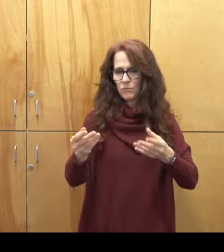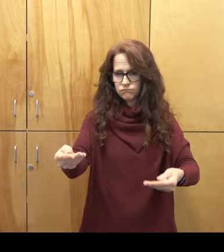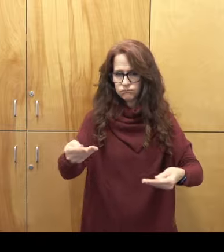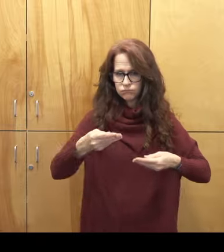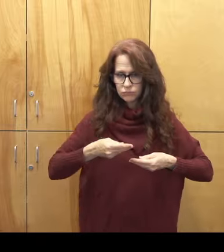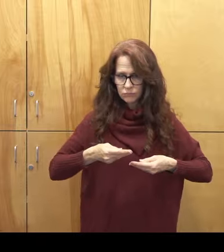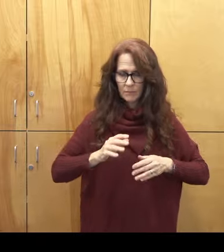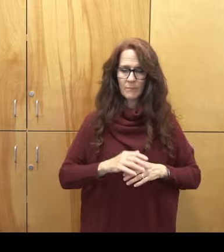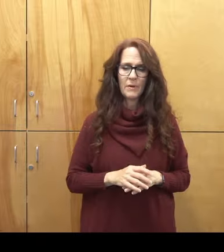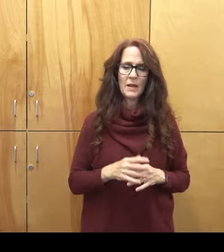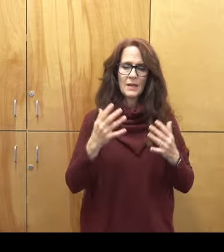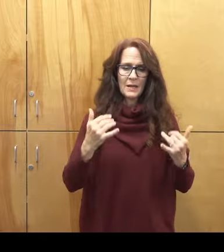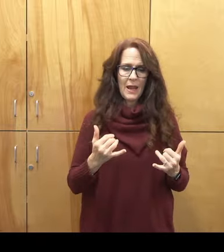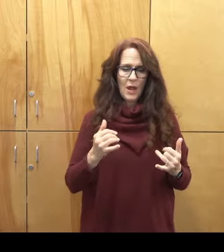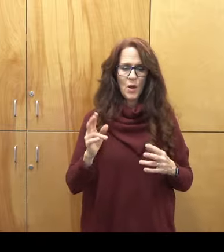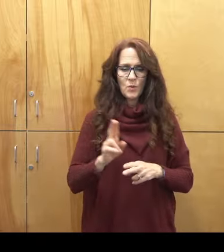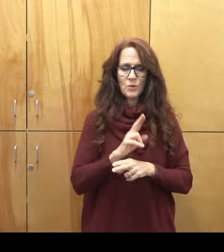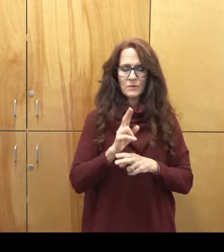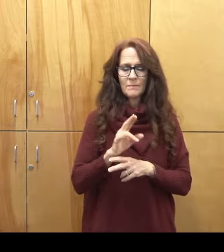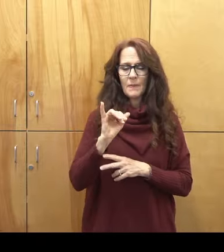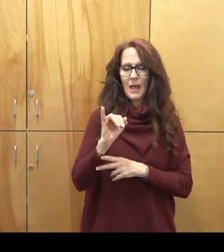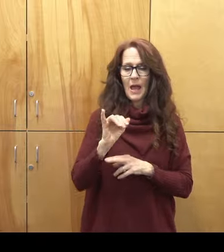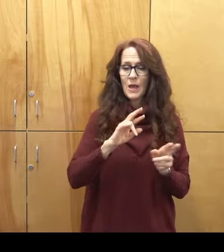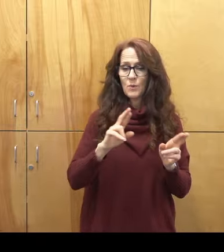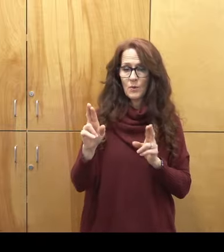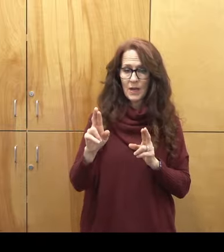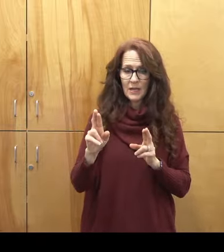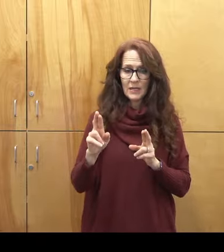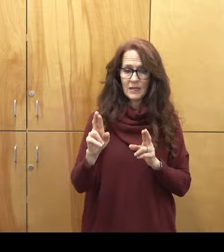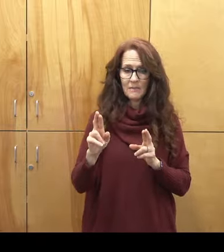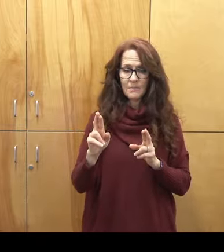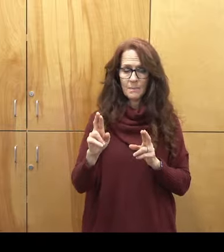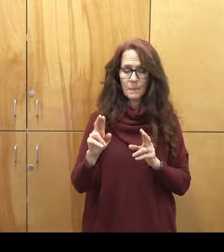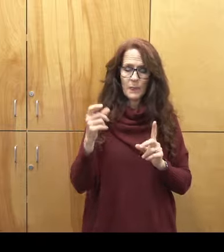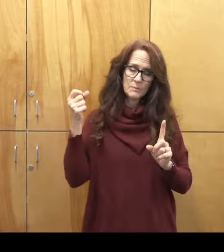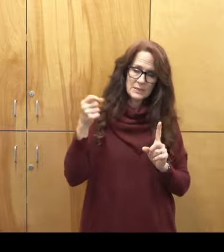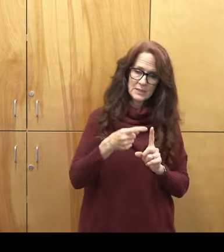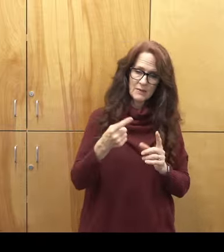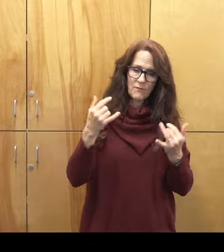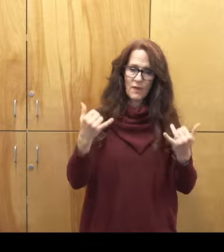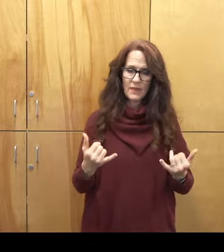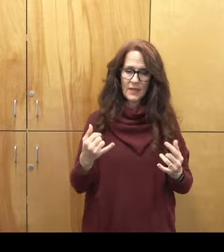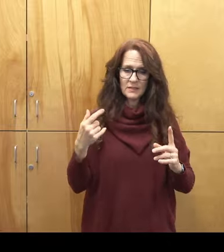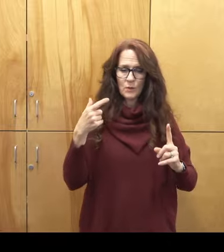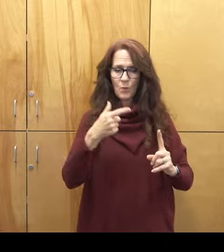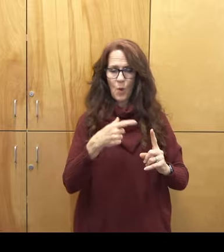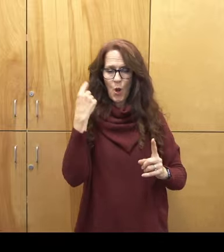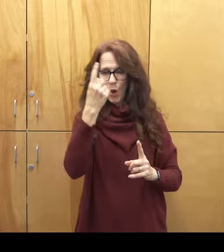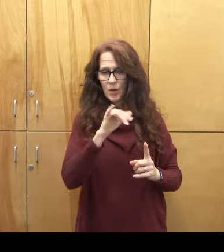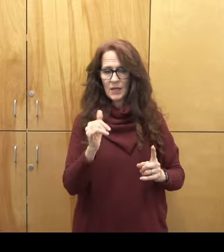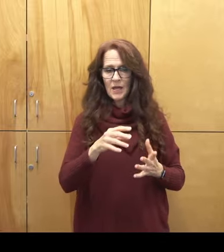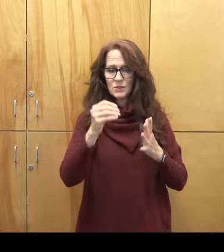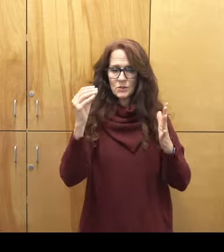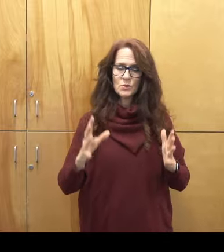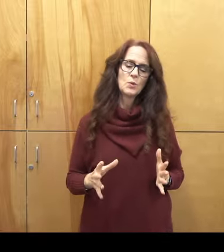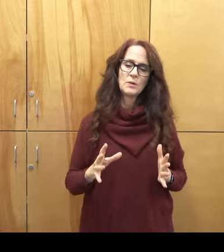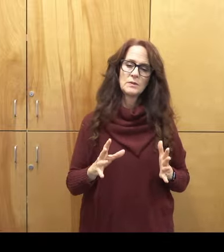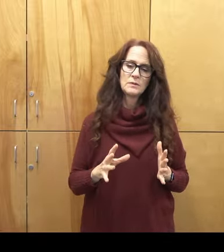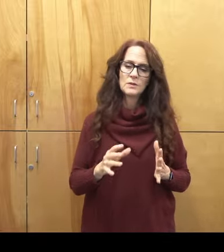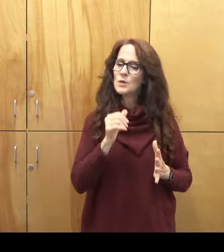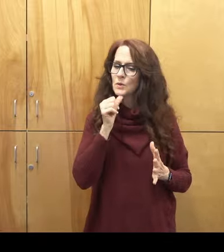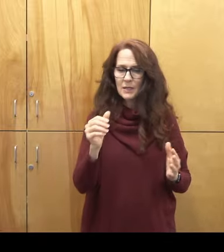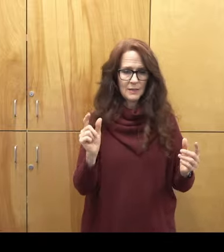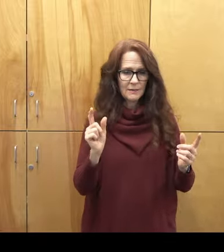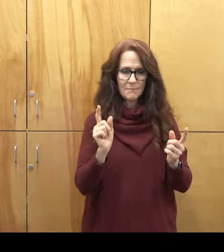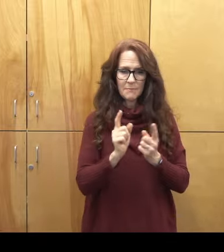at our iReady Diagnostic 3 data, we're specifically for this goal looking at our students who did not meet